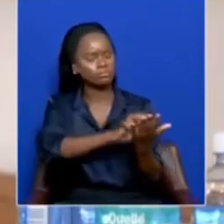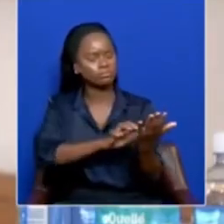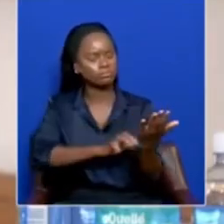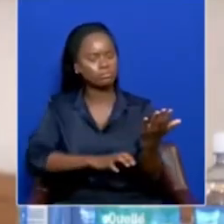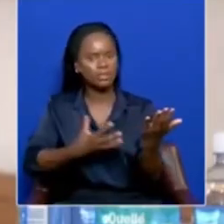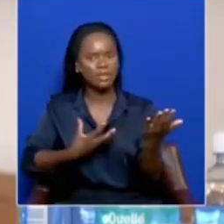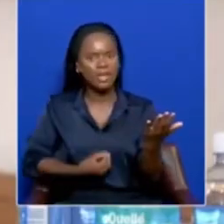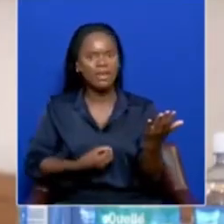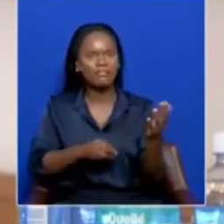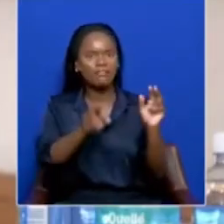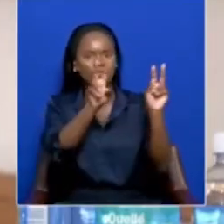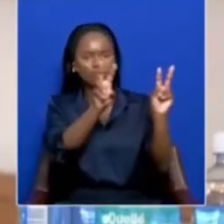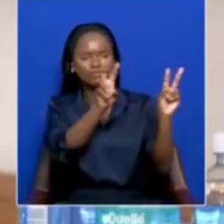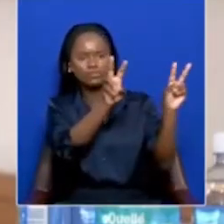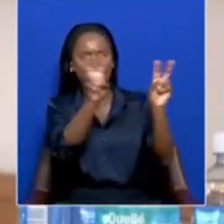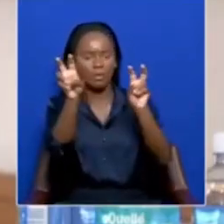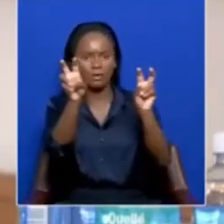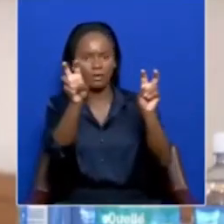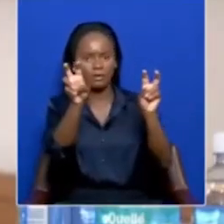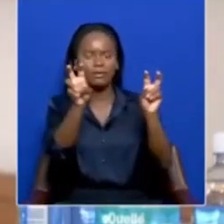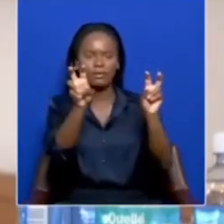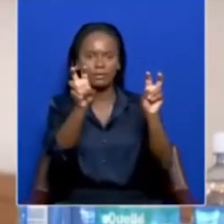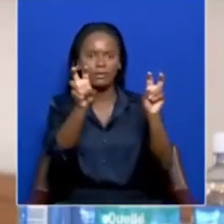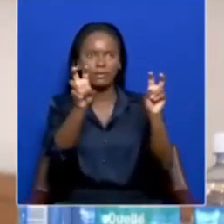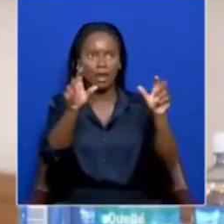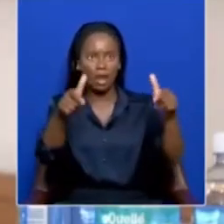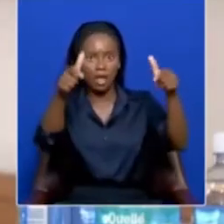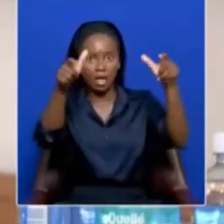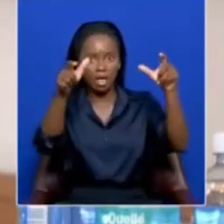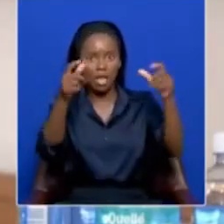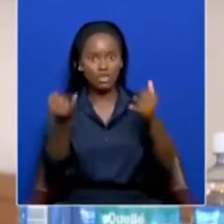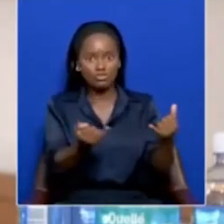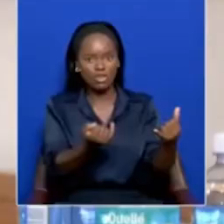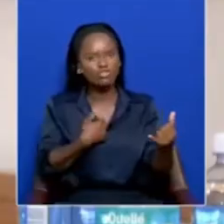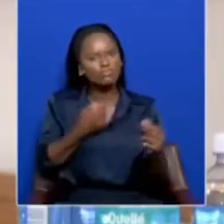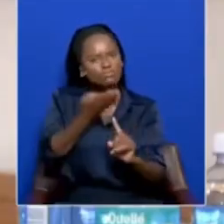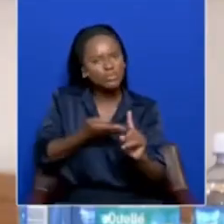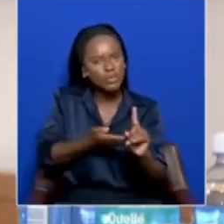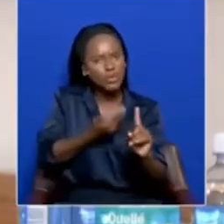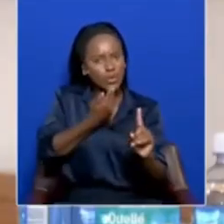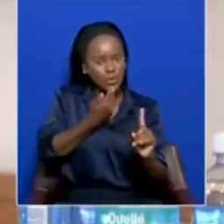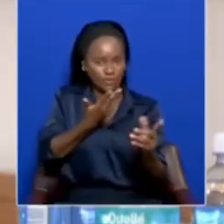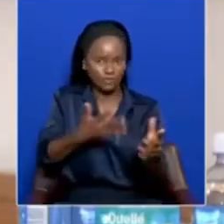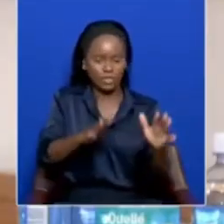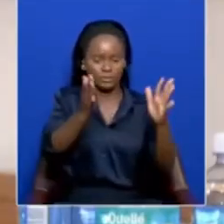is what we have just read through. And that heading is